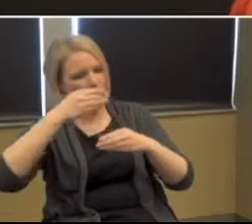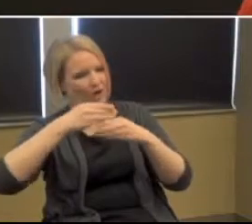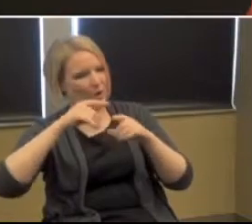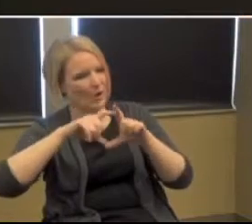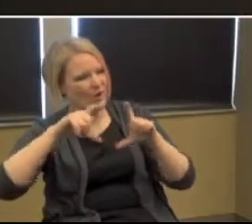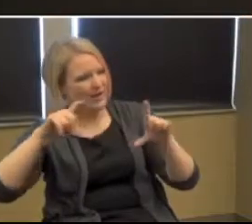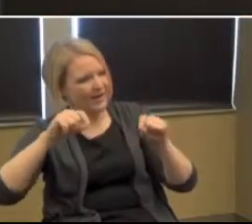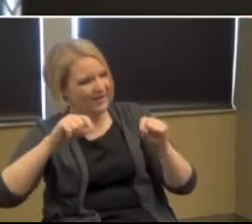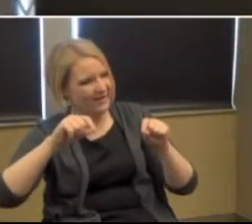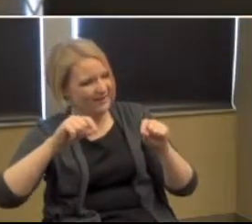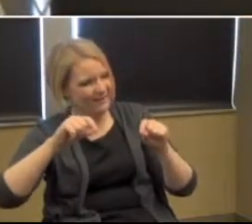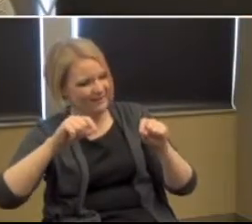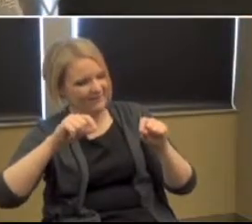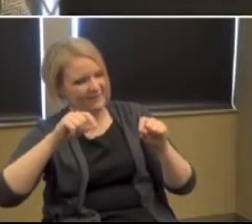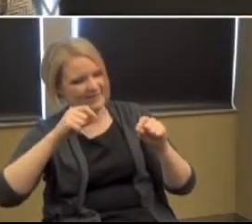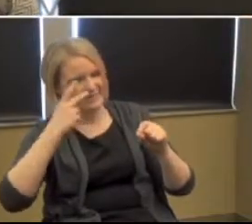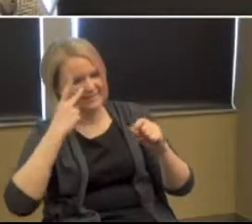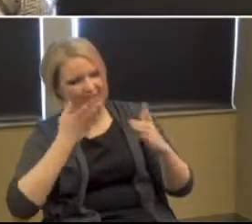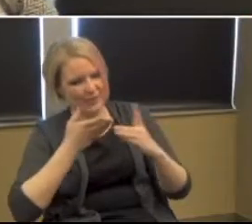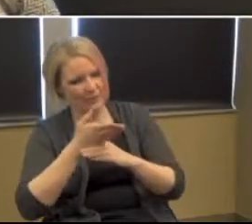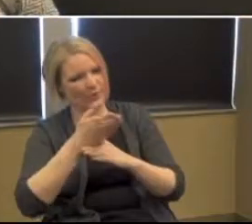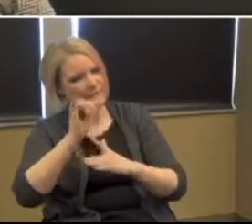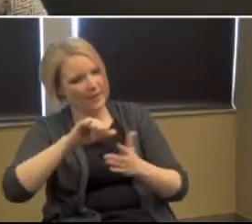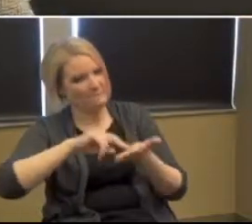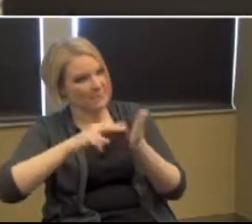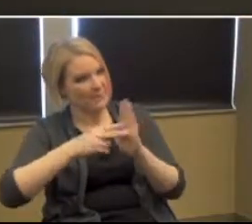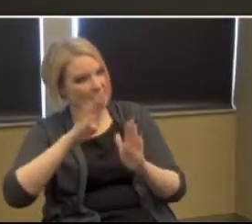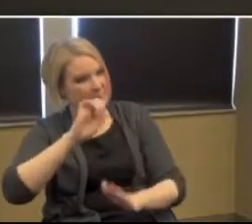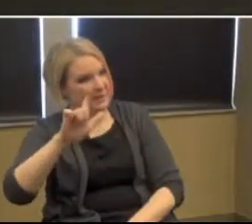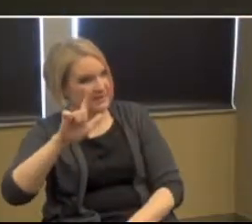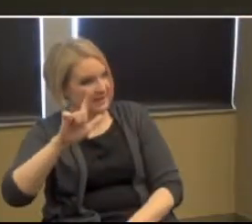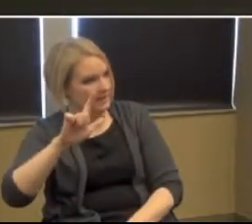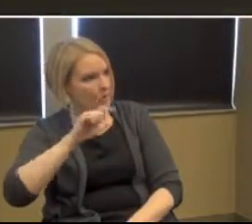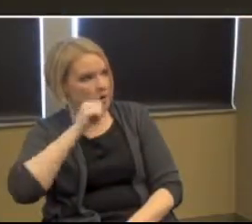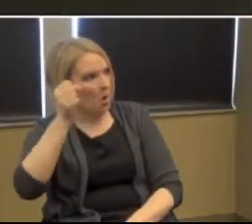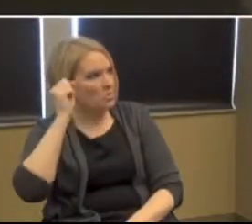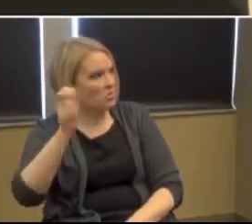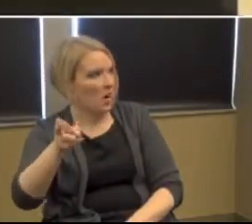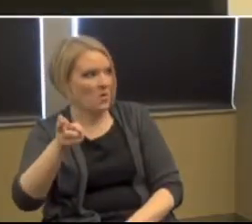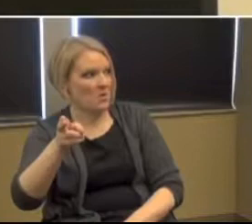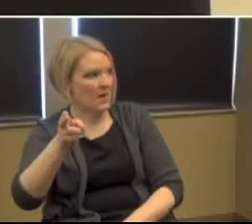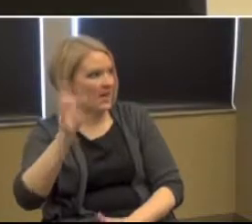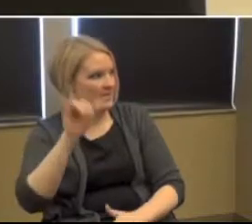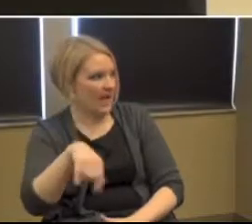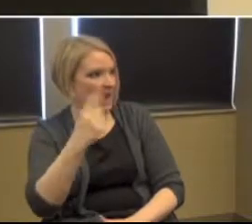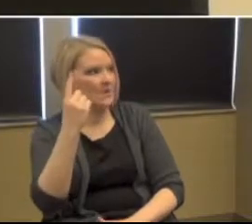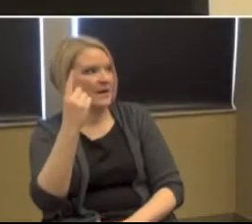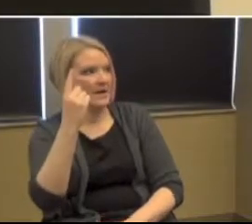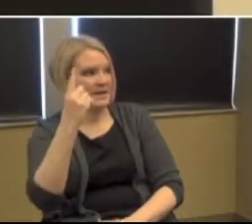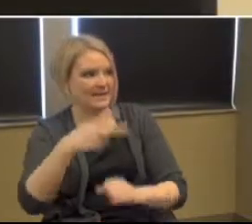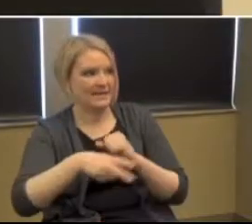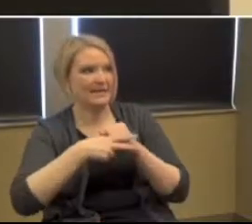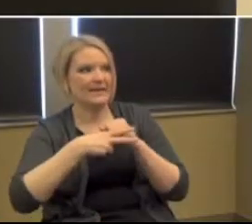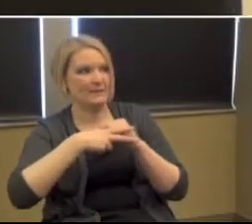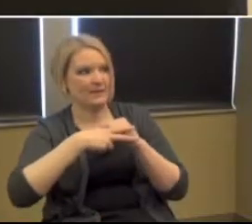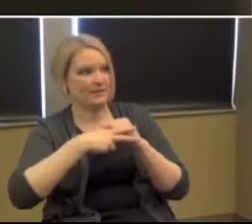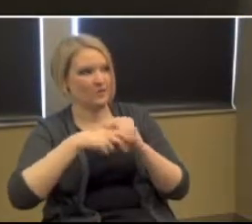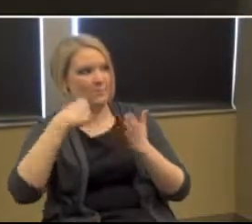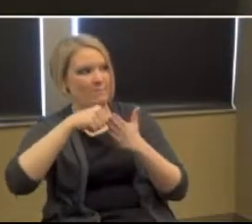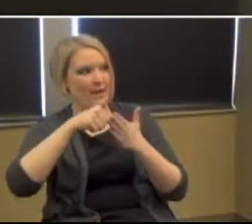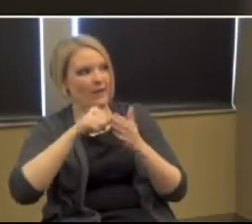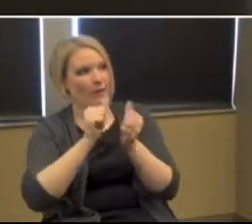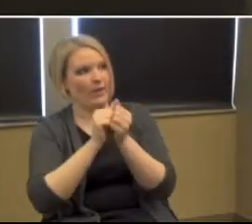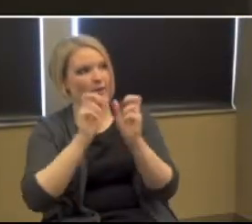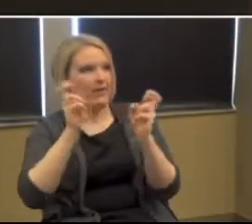it's important. That's probably a bill. Don't throw away mail with windows, right? So mail with windows is an important